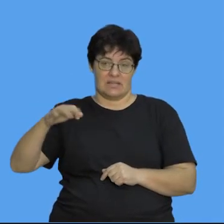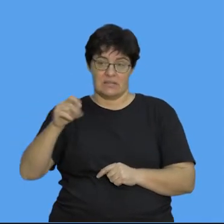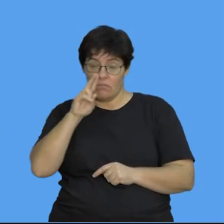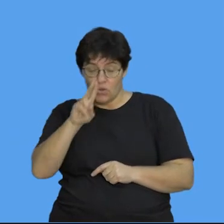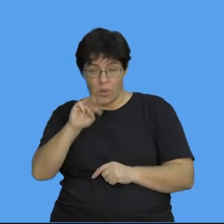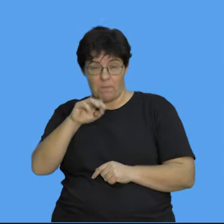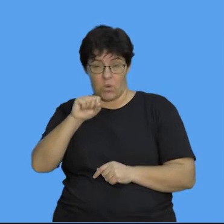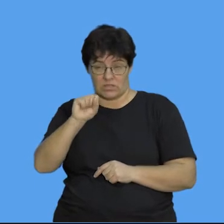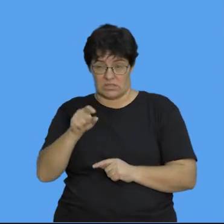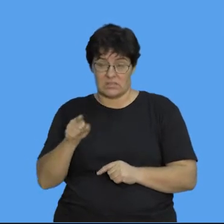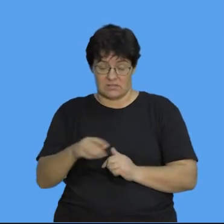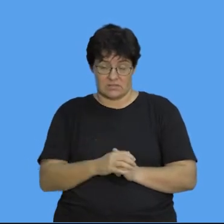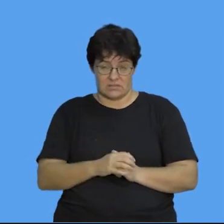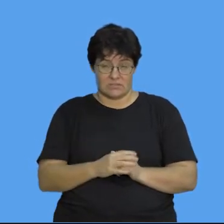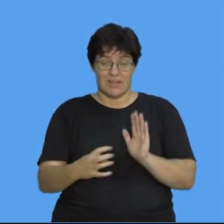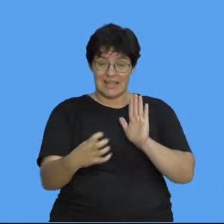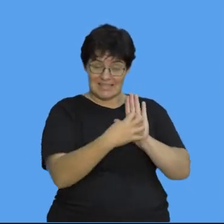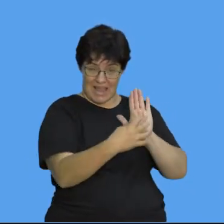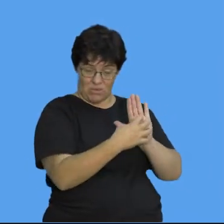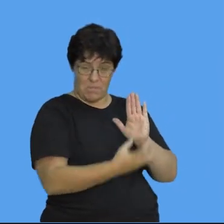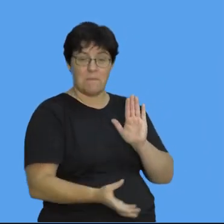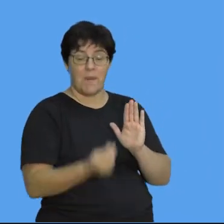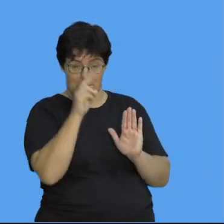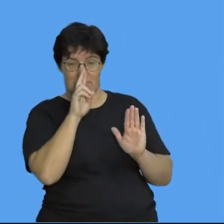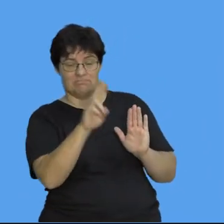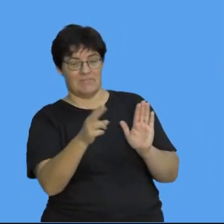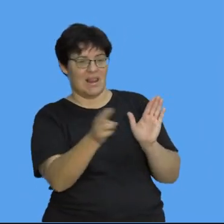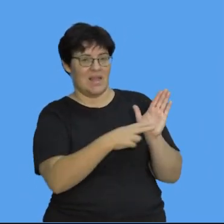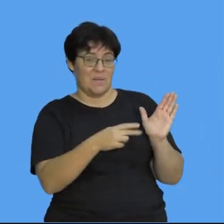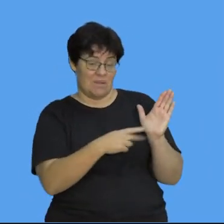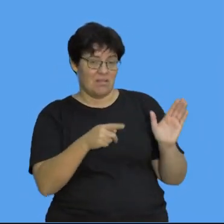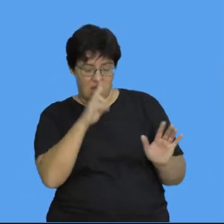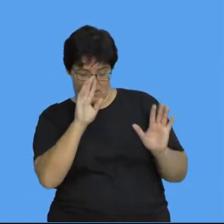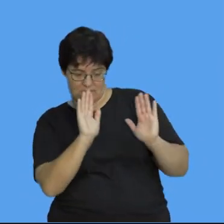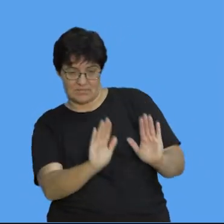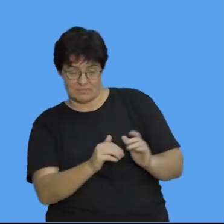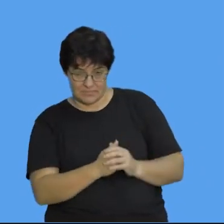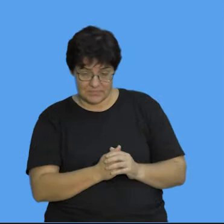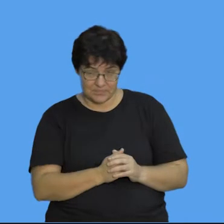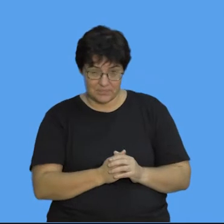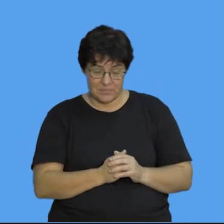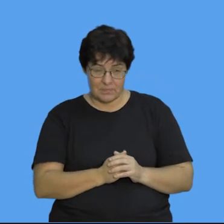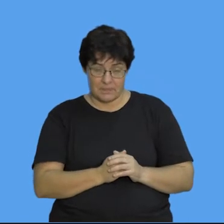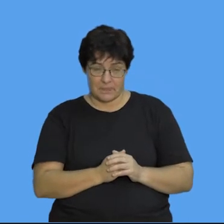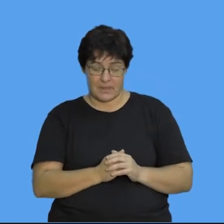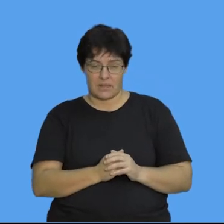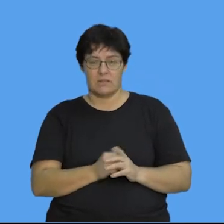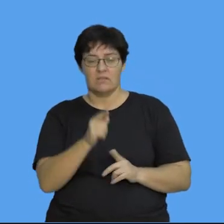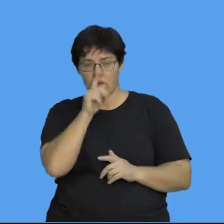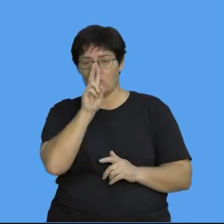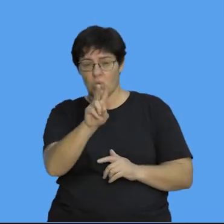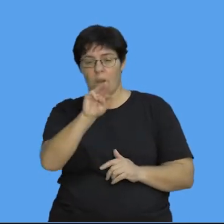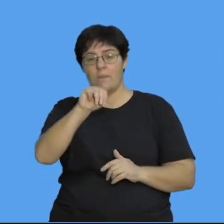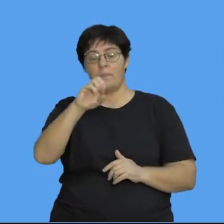have a look at the moss. This is the diagram that you'll need to be able to study and learn.